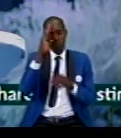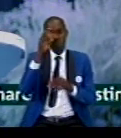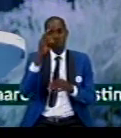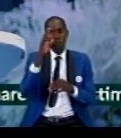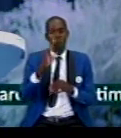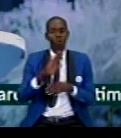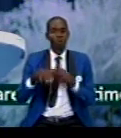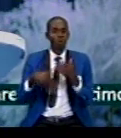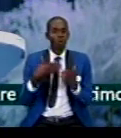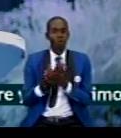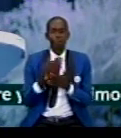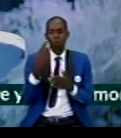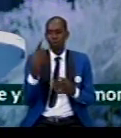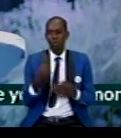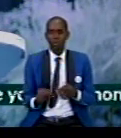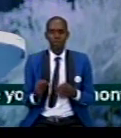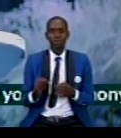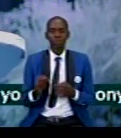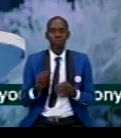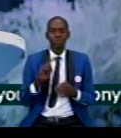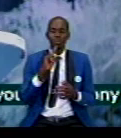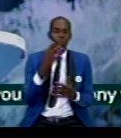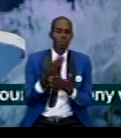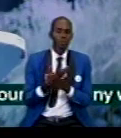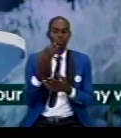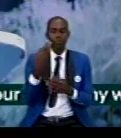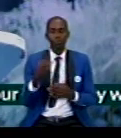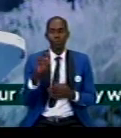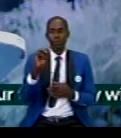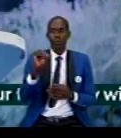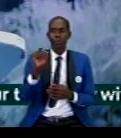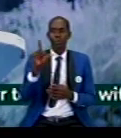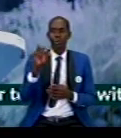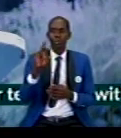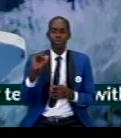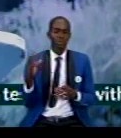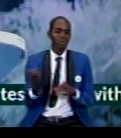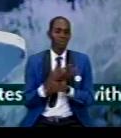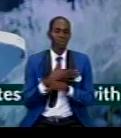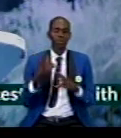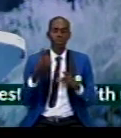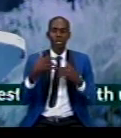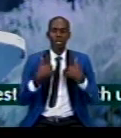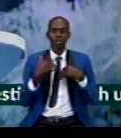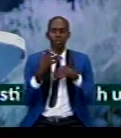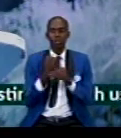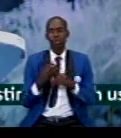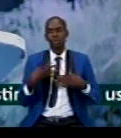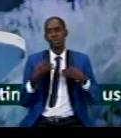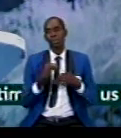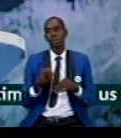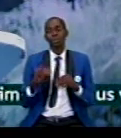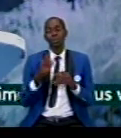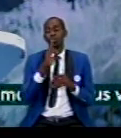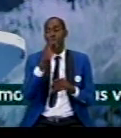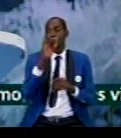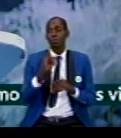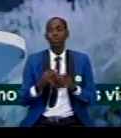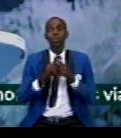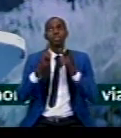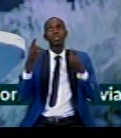have received my healing." Indeed, great things God is doing online. As faith, as